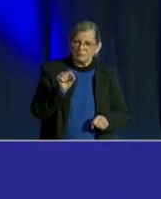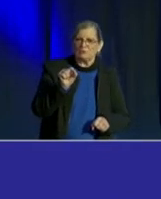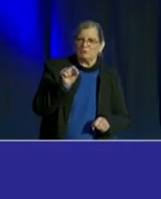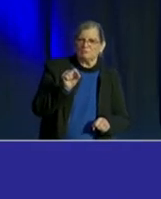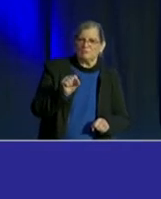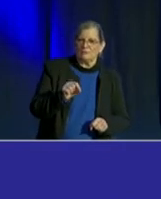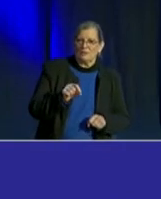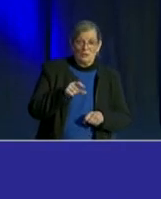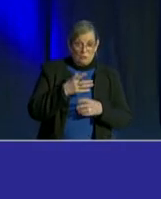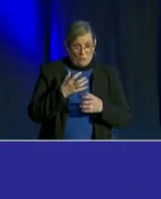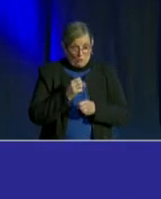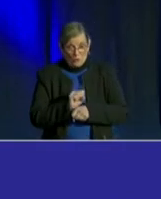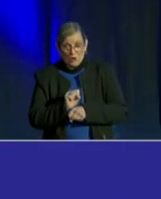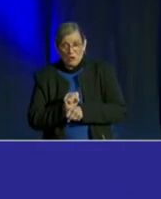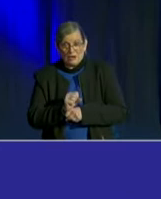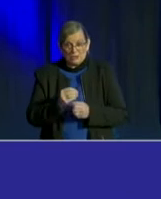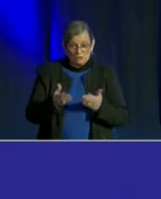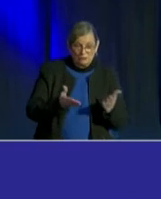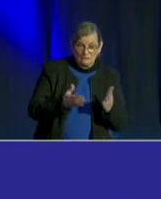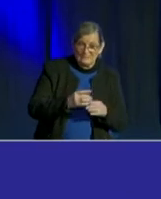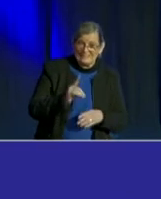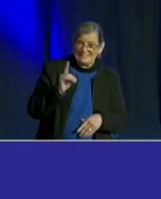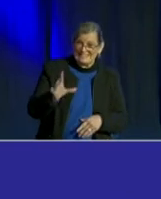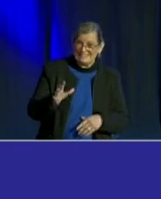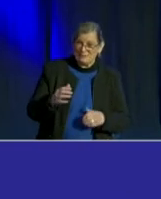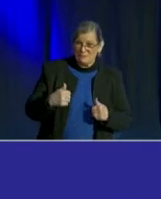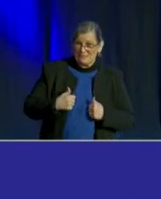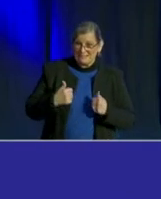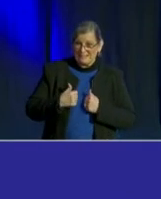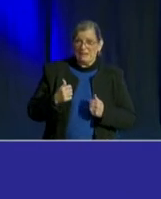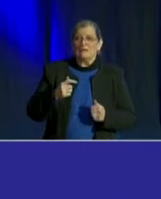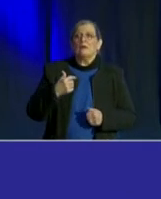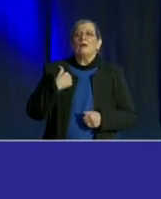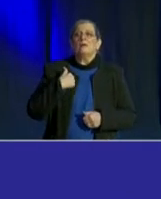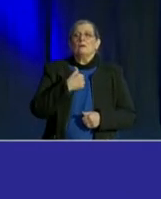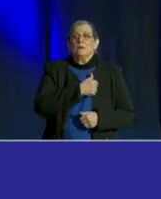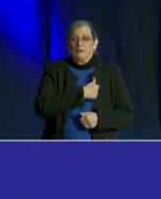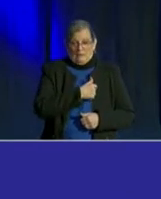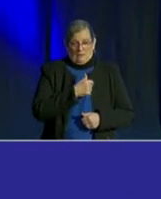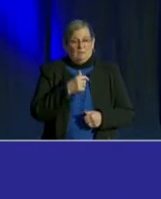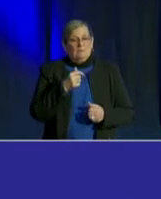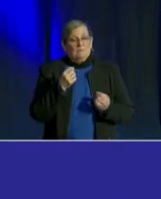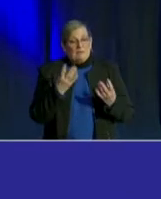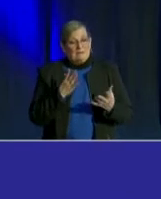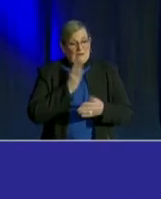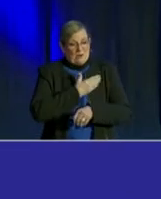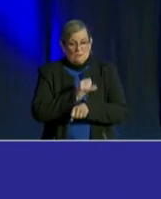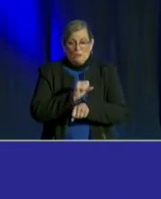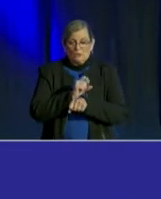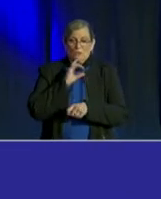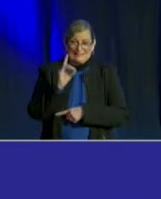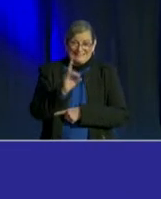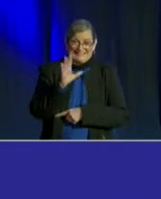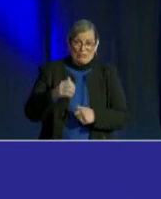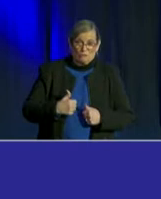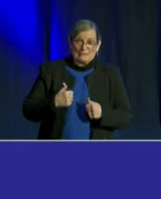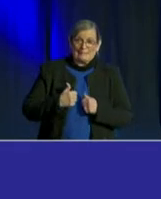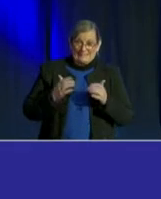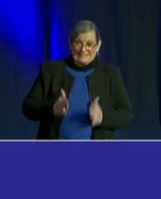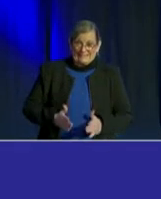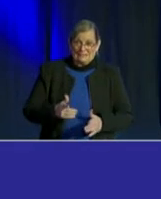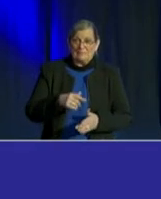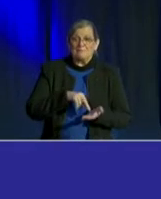and to serve district residents. Many of our employees are district residents, so investments in internal services are investments in those